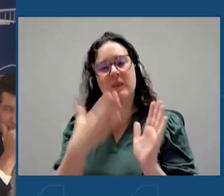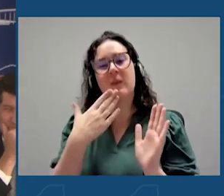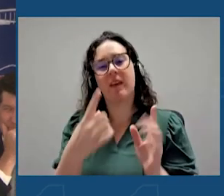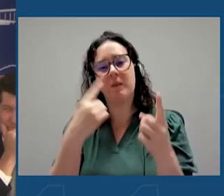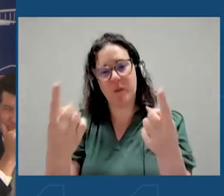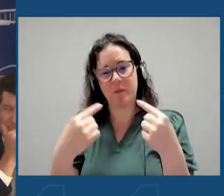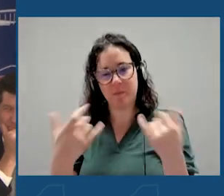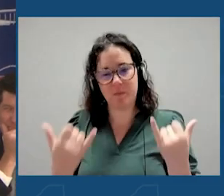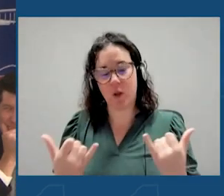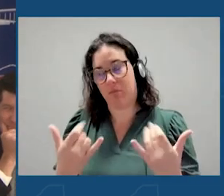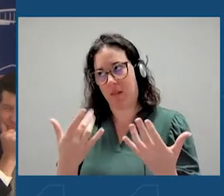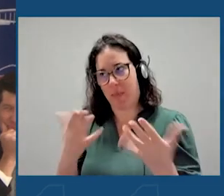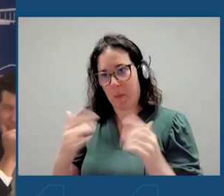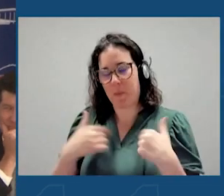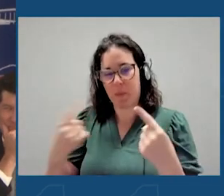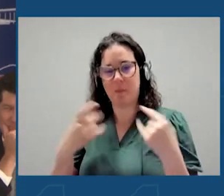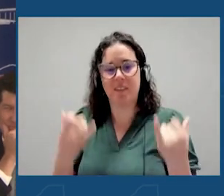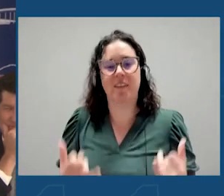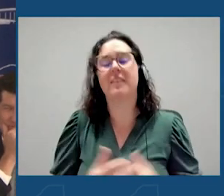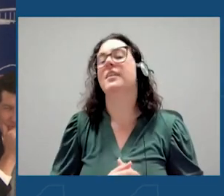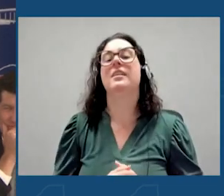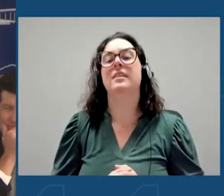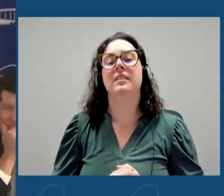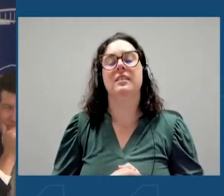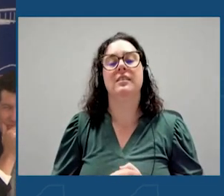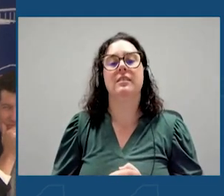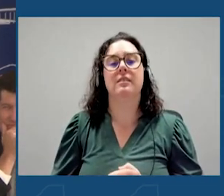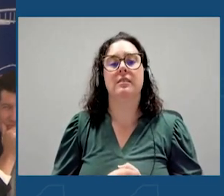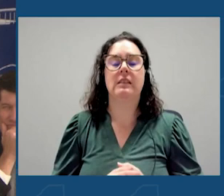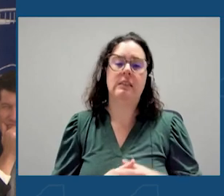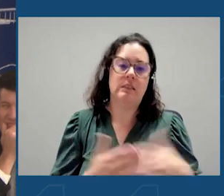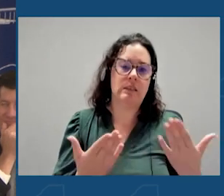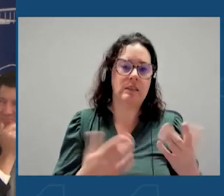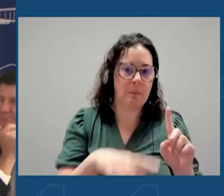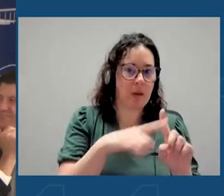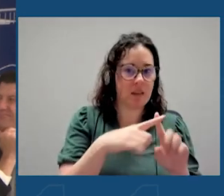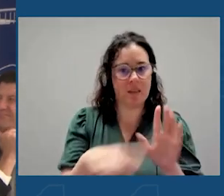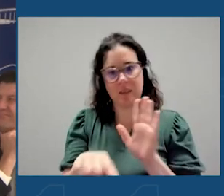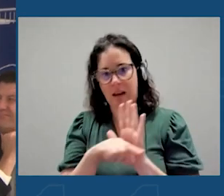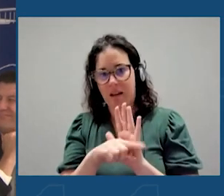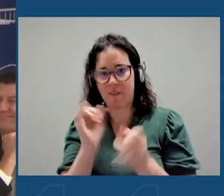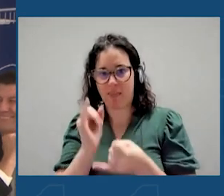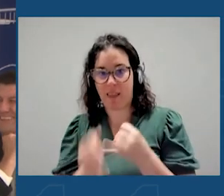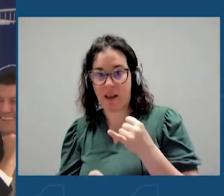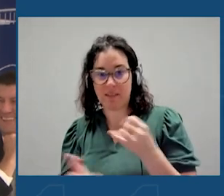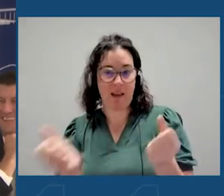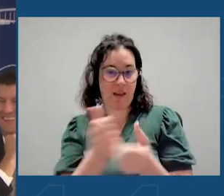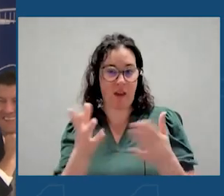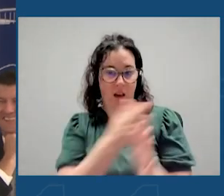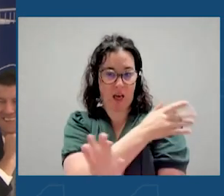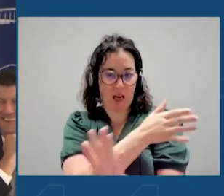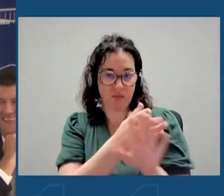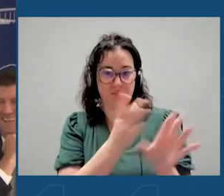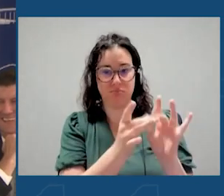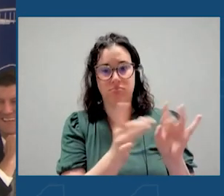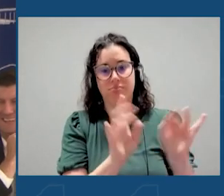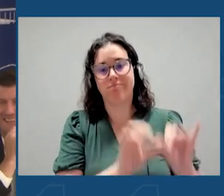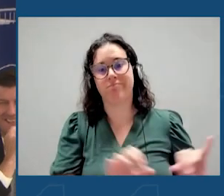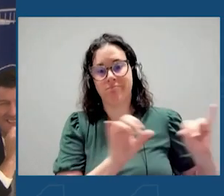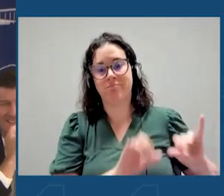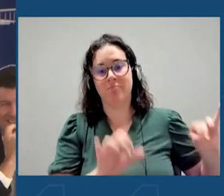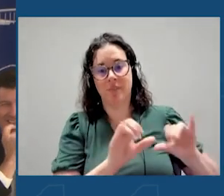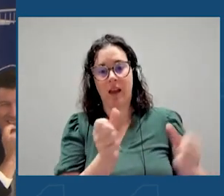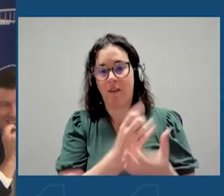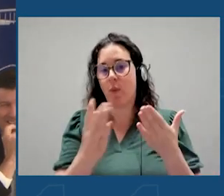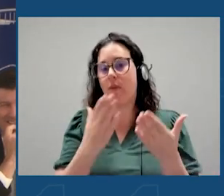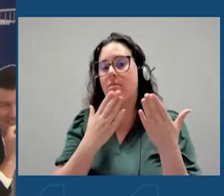today. Probably the blessing and the curse of being last is everything is said. Everyone has been thanked